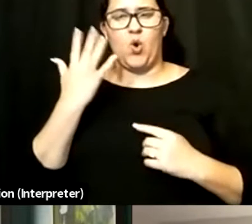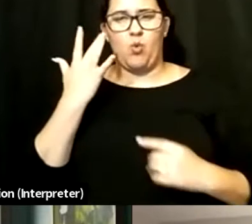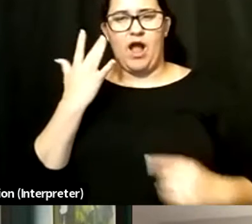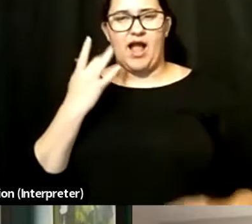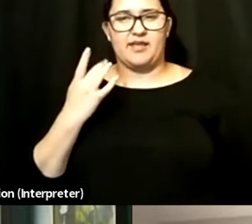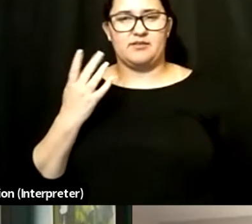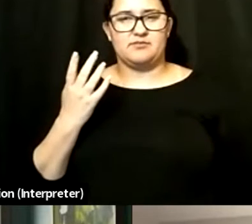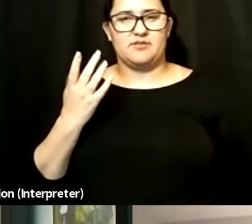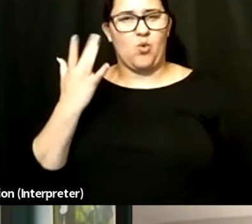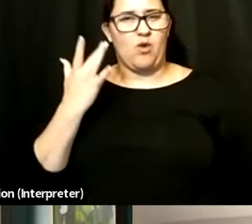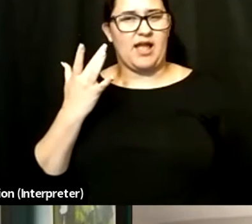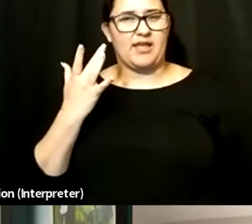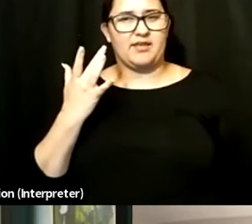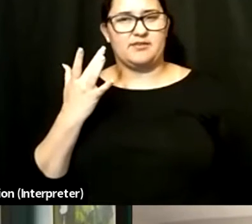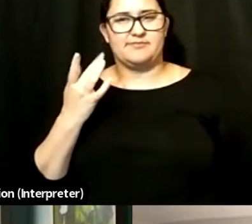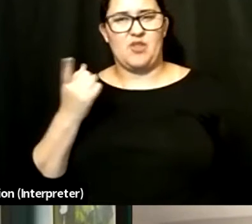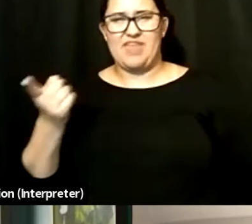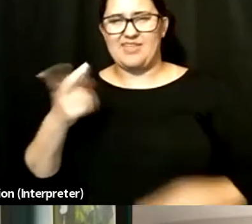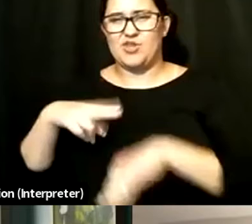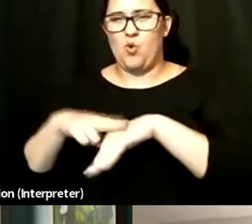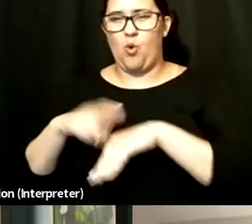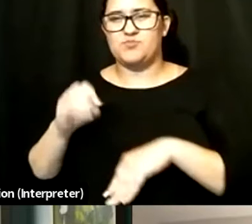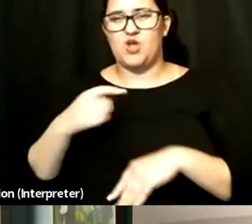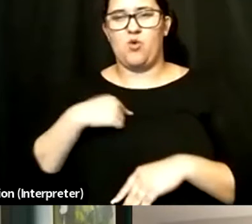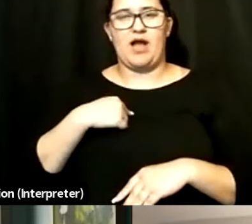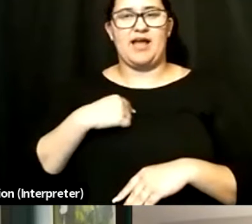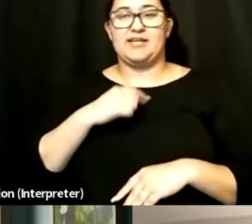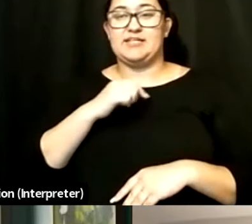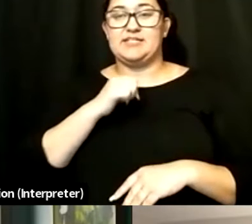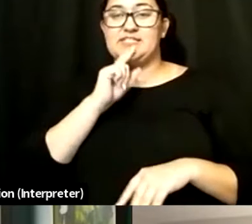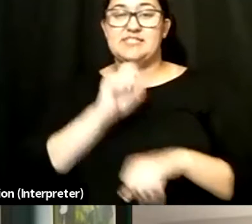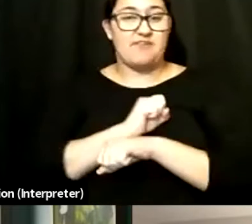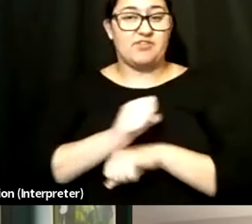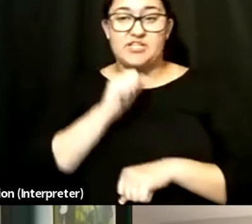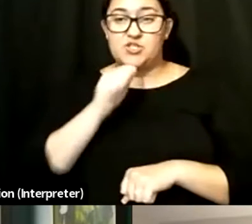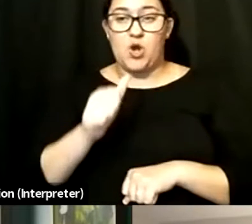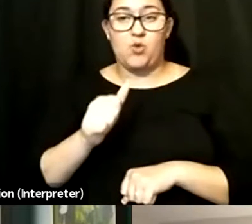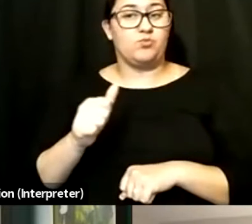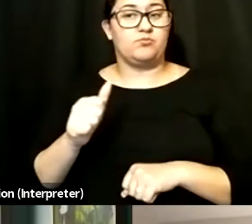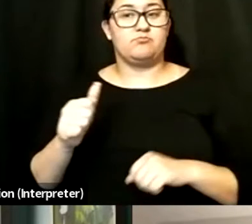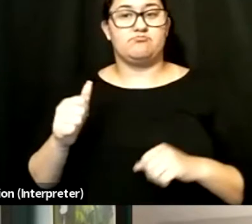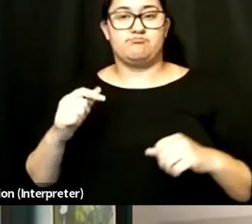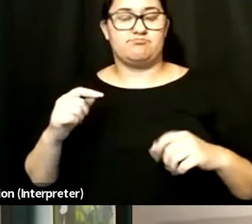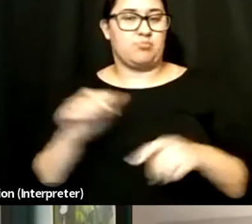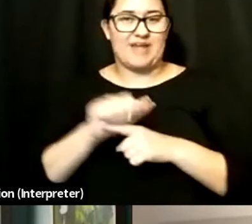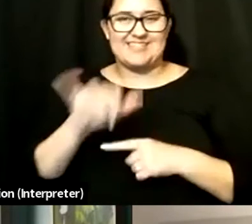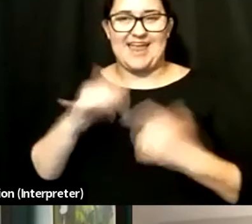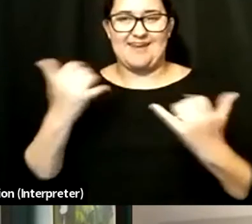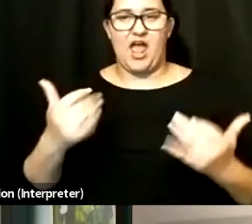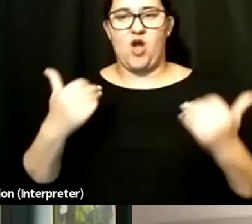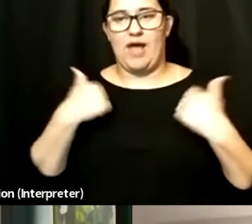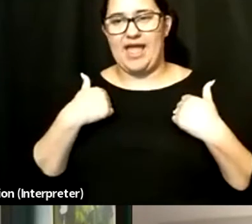norm? And so, yeah, I definitely don't practice that now. I have a Firefly attachment for my chair and I fly